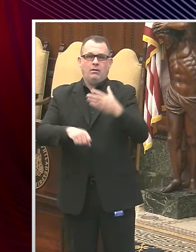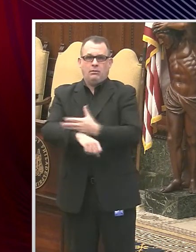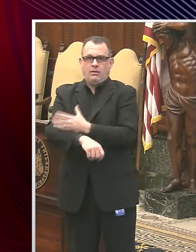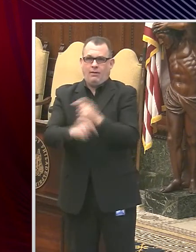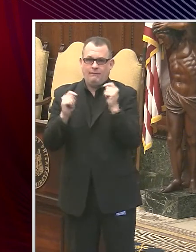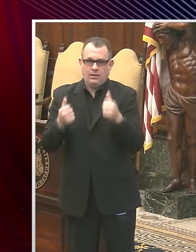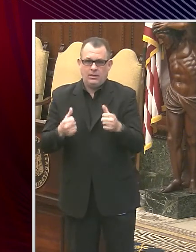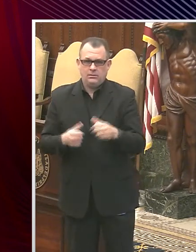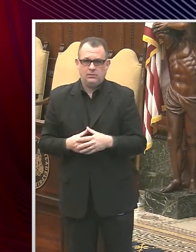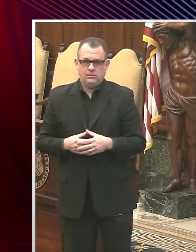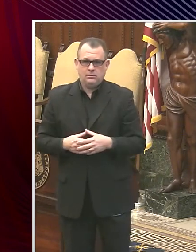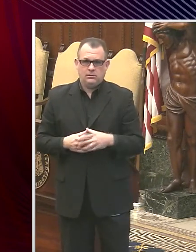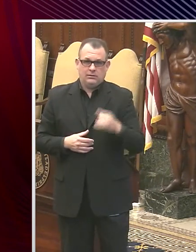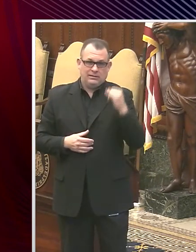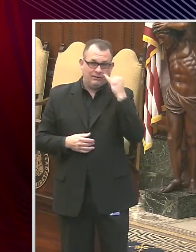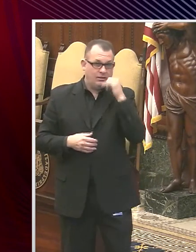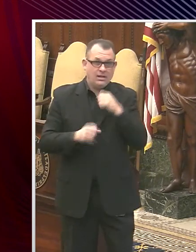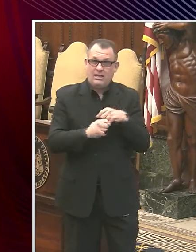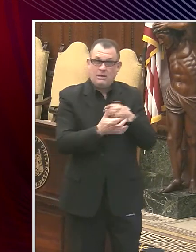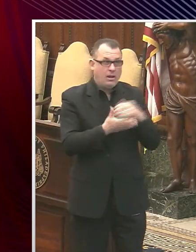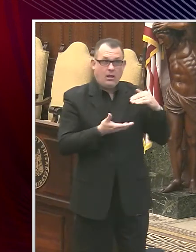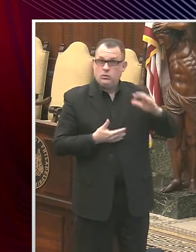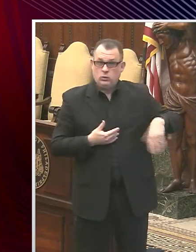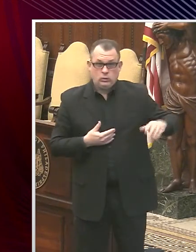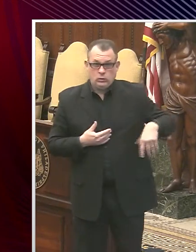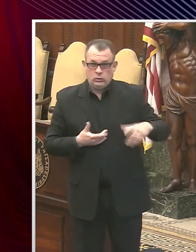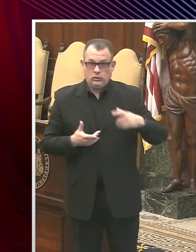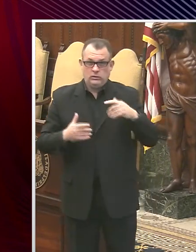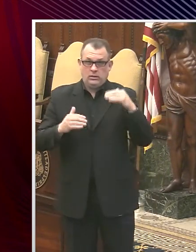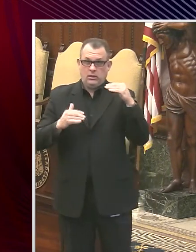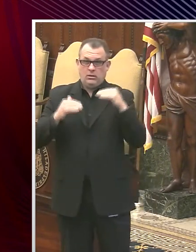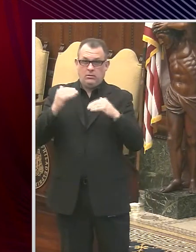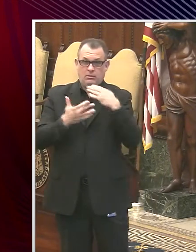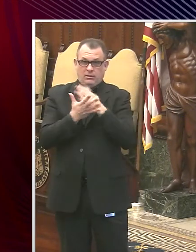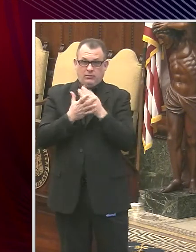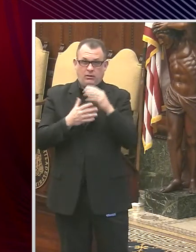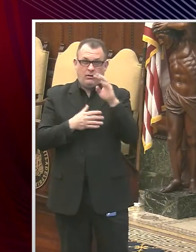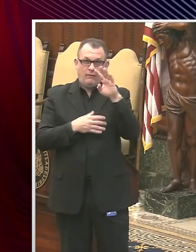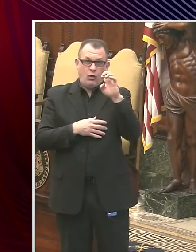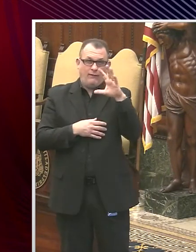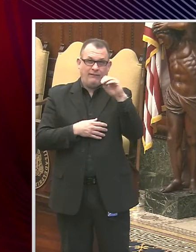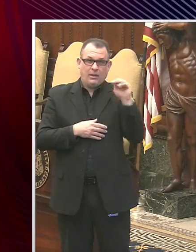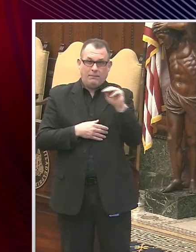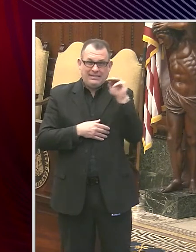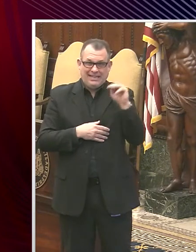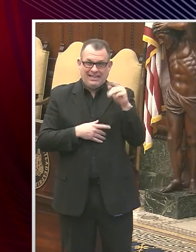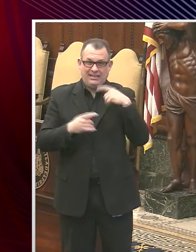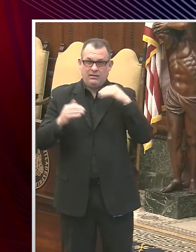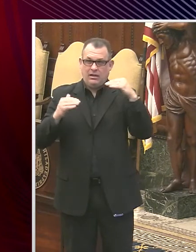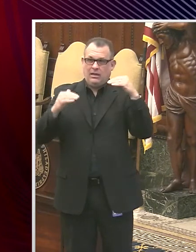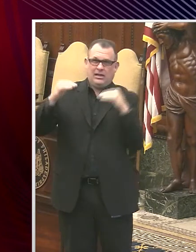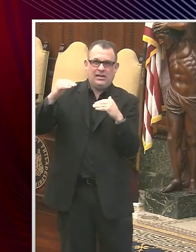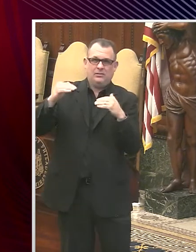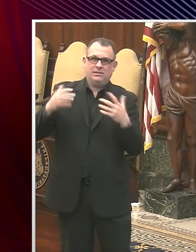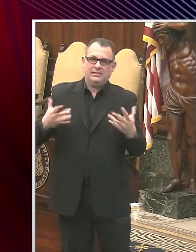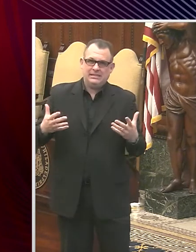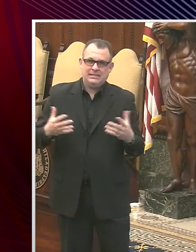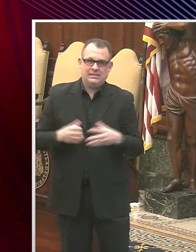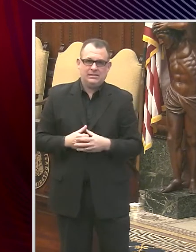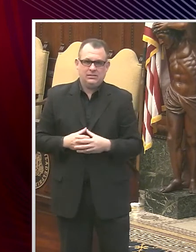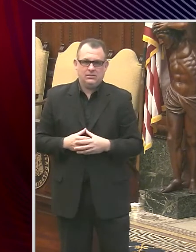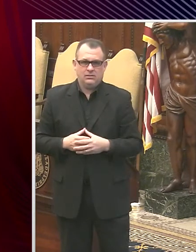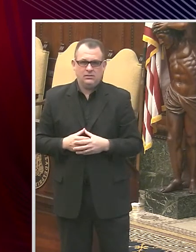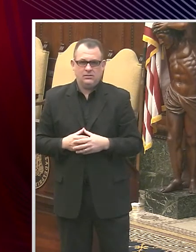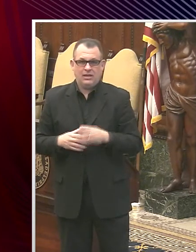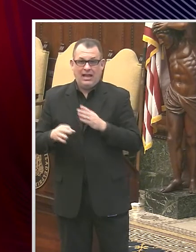received this money and we had to figure out how to balance a $450 million gap after having closed a $750